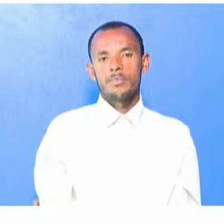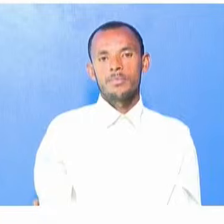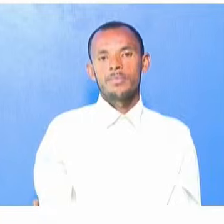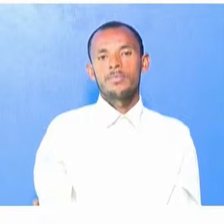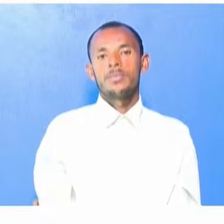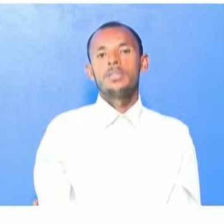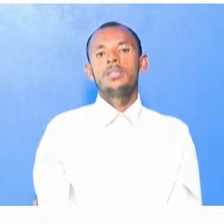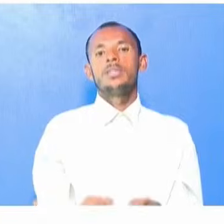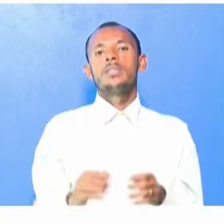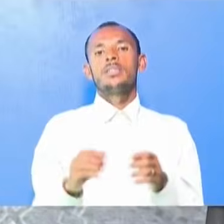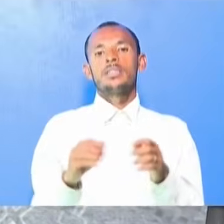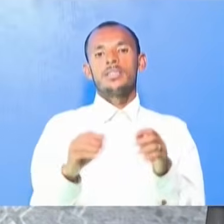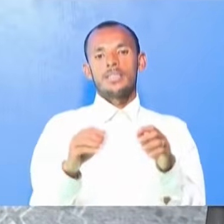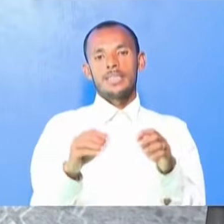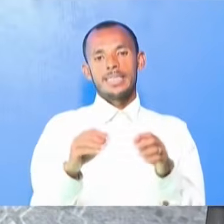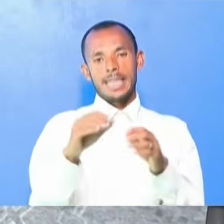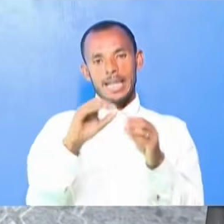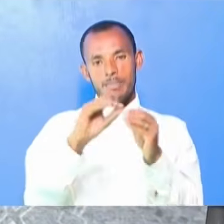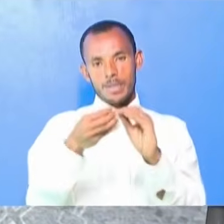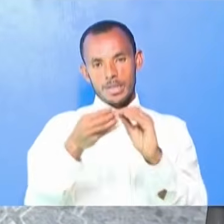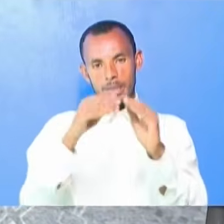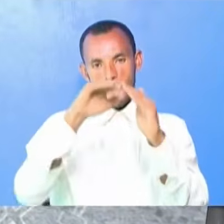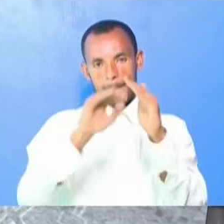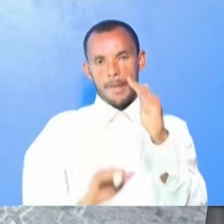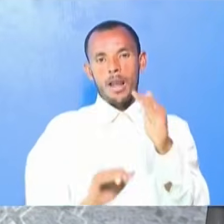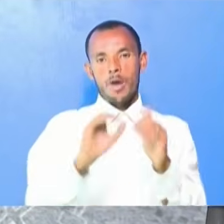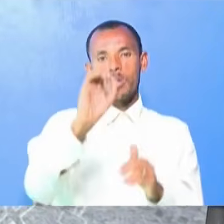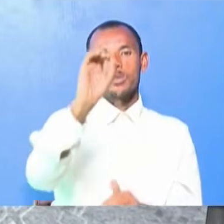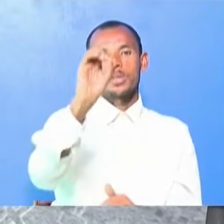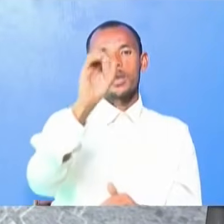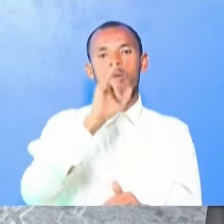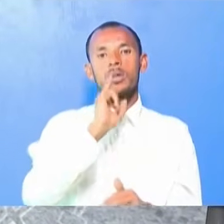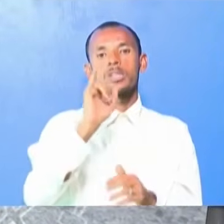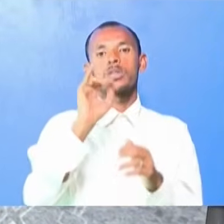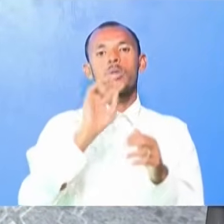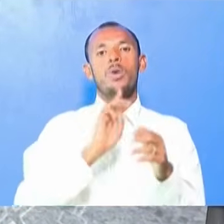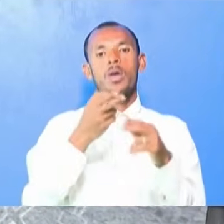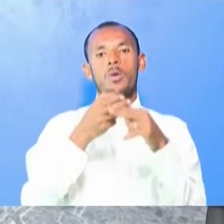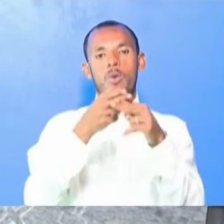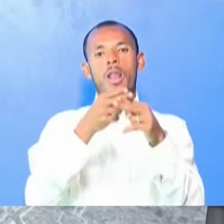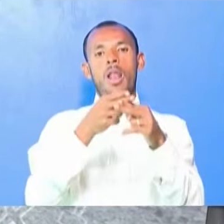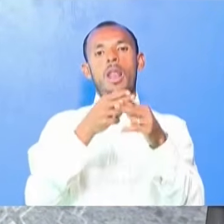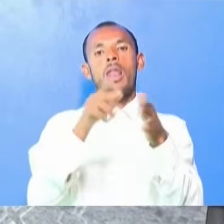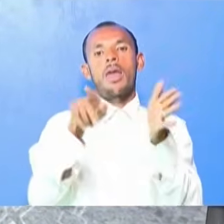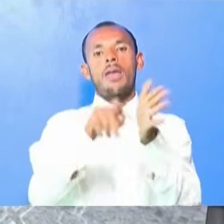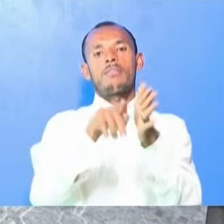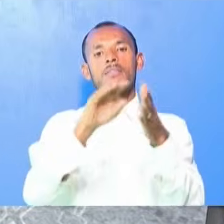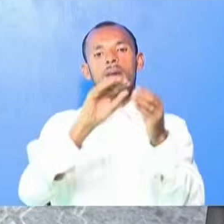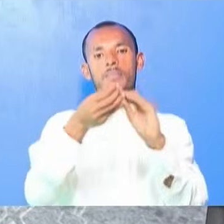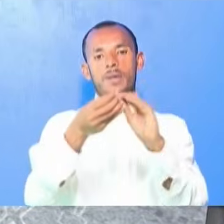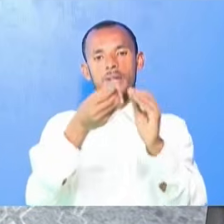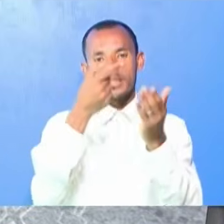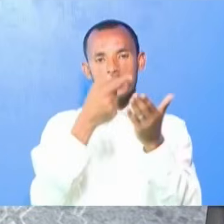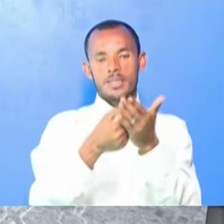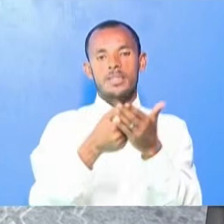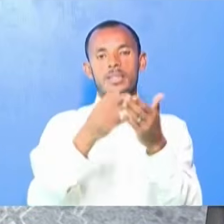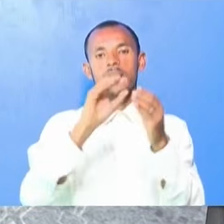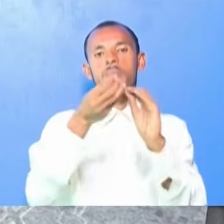the numbers below 0, as we said earlier, we call them negative numbers. So these